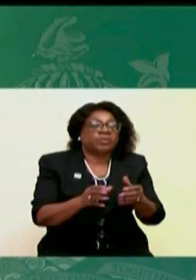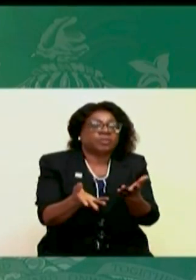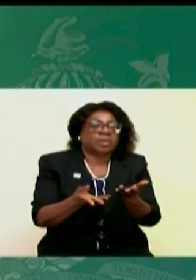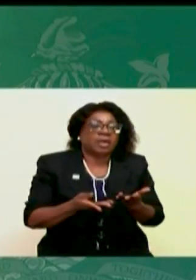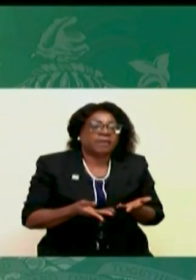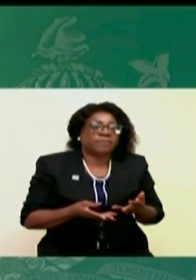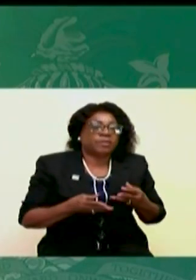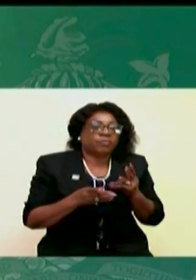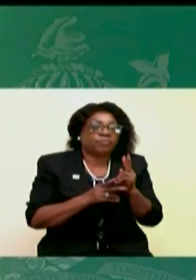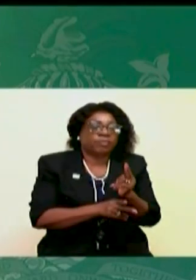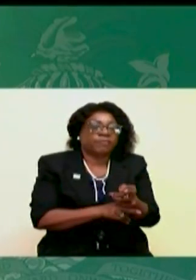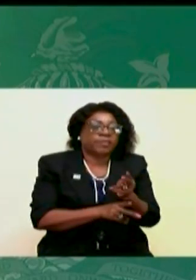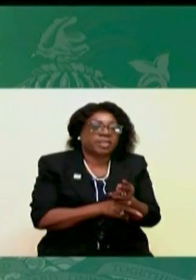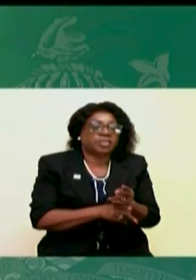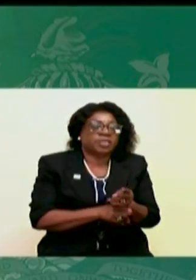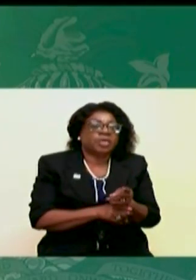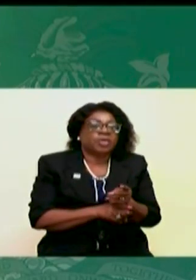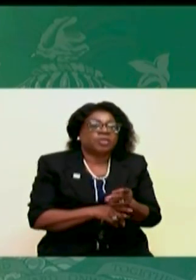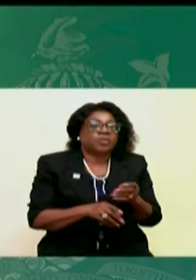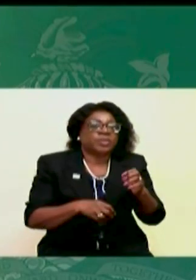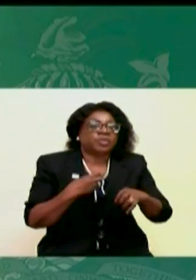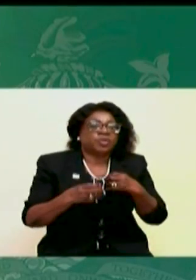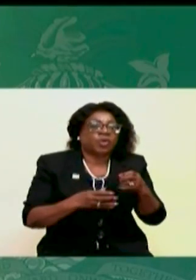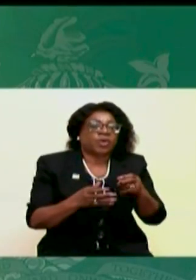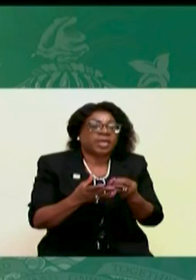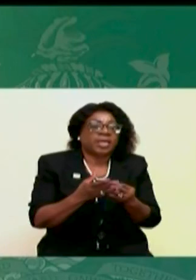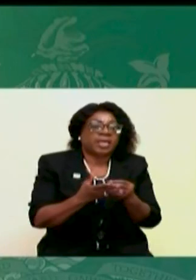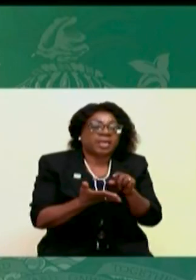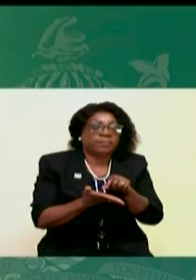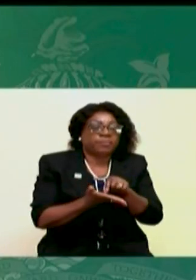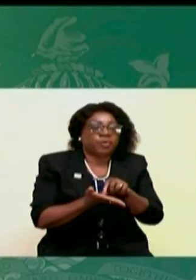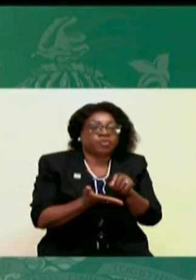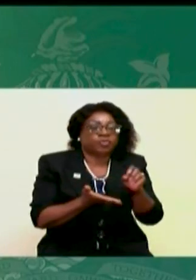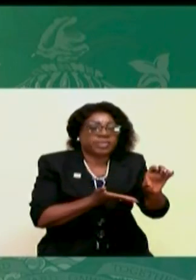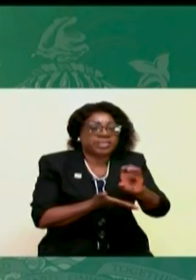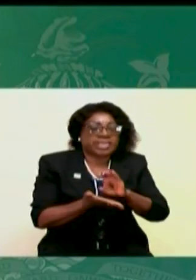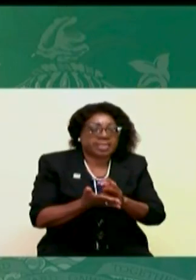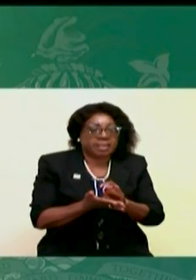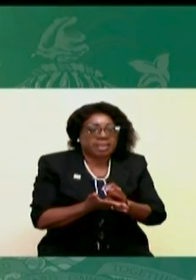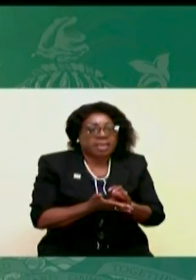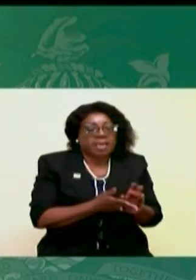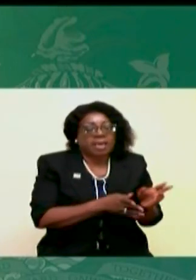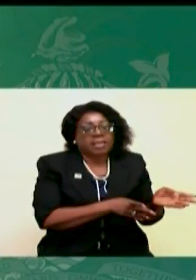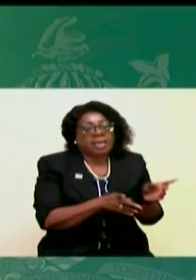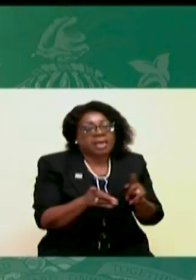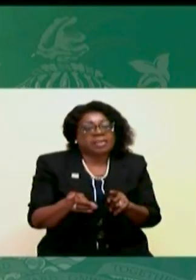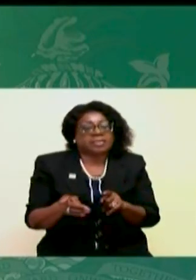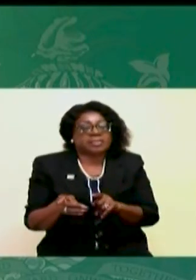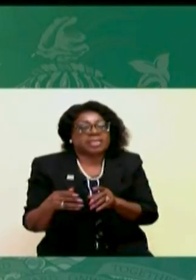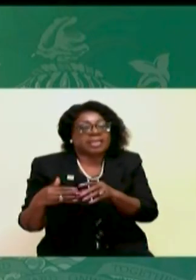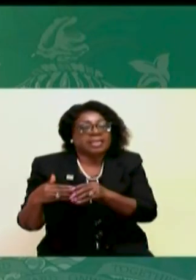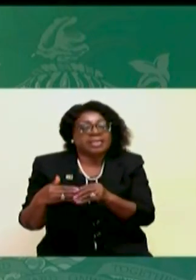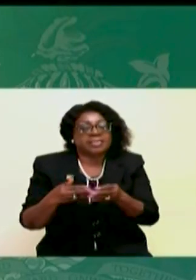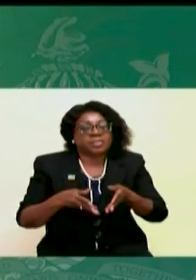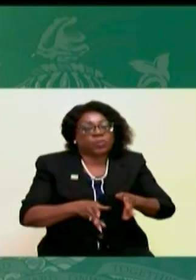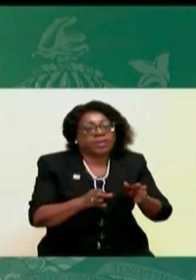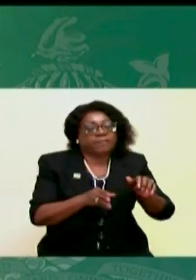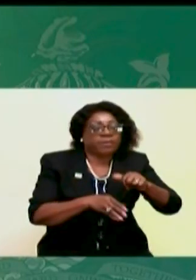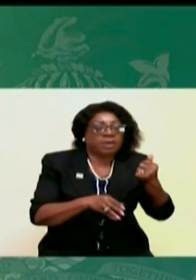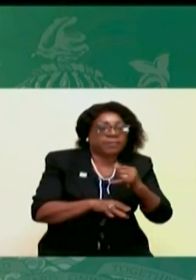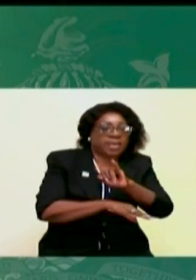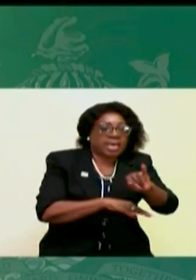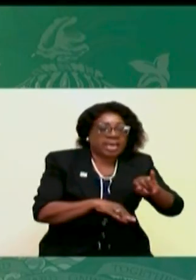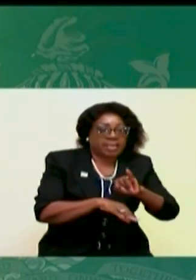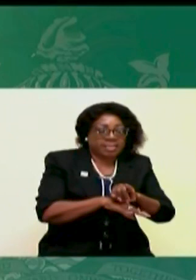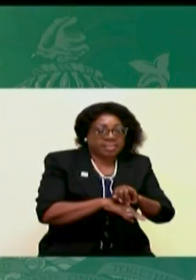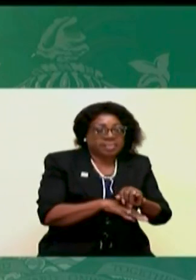the first to enjoy a poultry center. And as it paves the way for the other islands, similar facilities will be